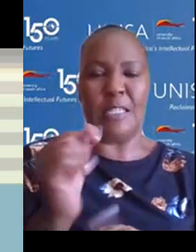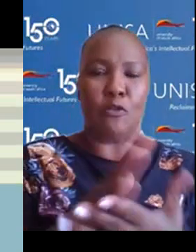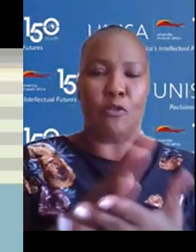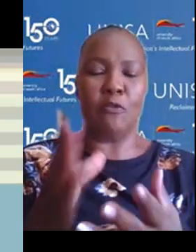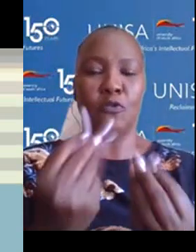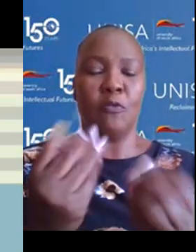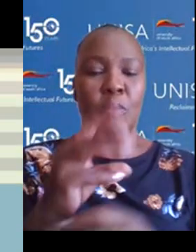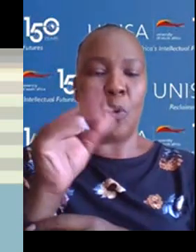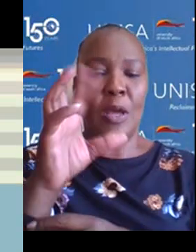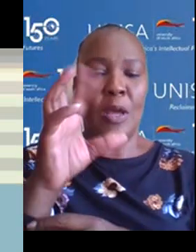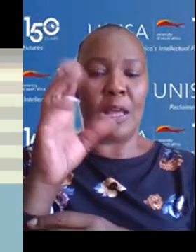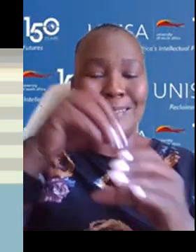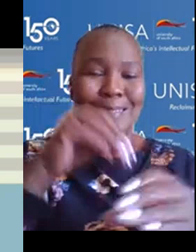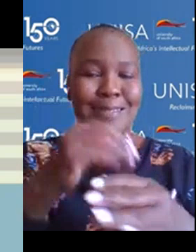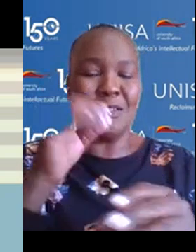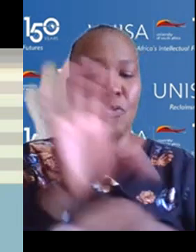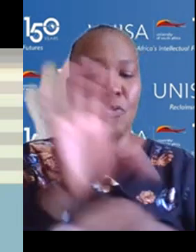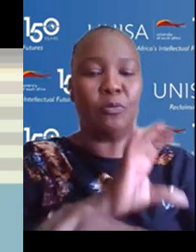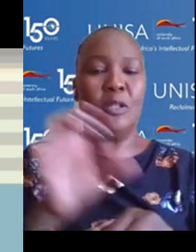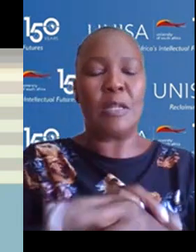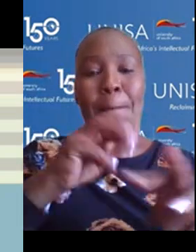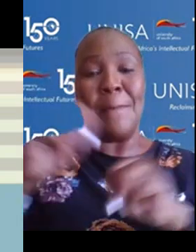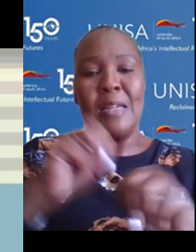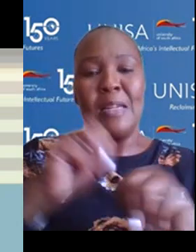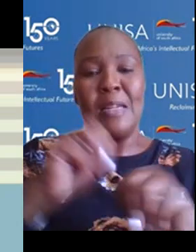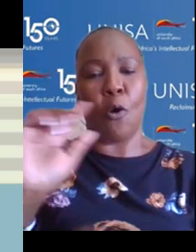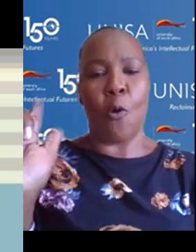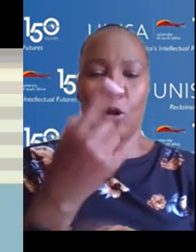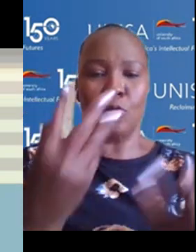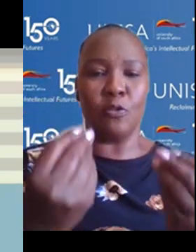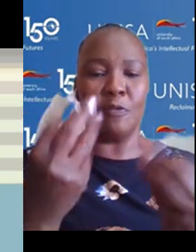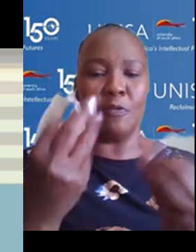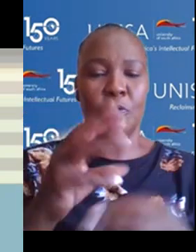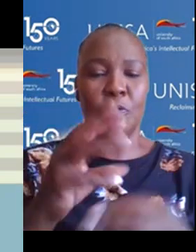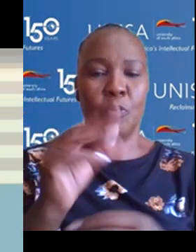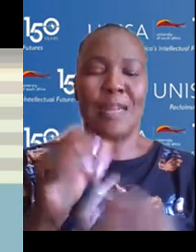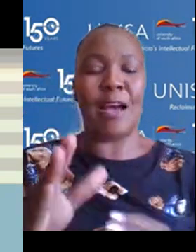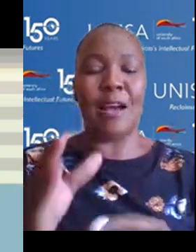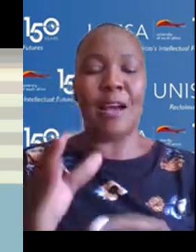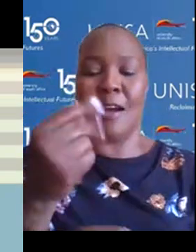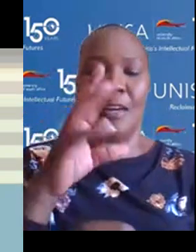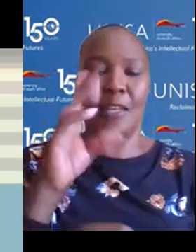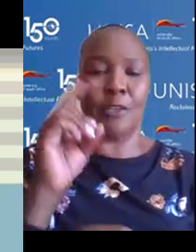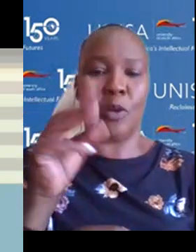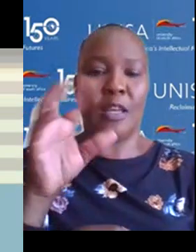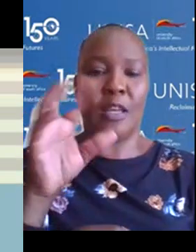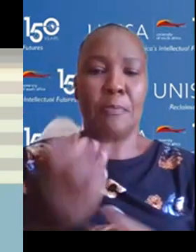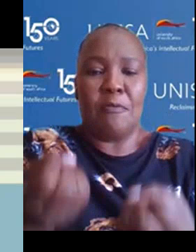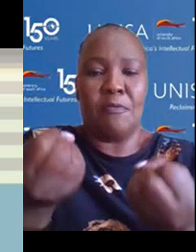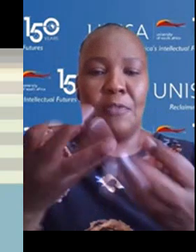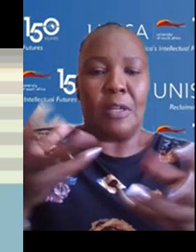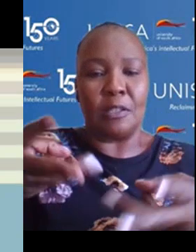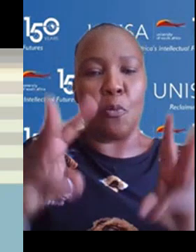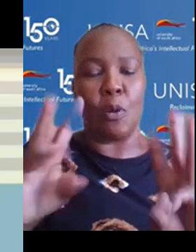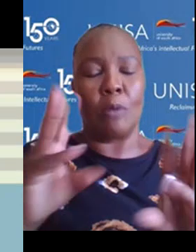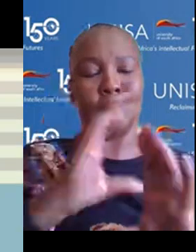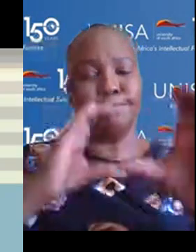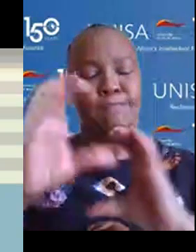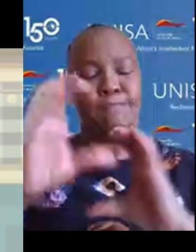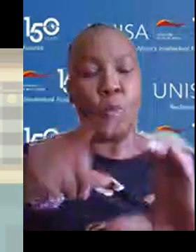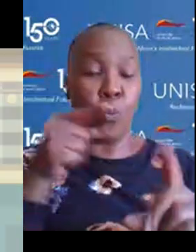computer. The operating system manages all other software and hardware parts of the computer and provides a way for you to communicate with the